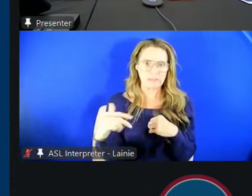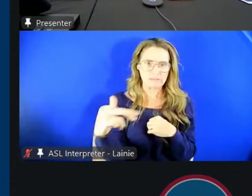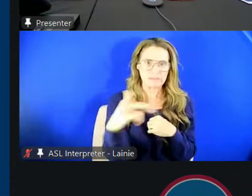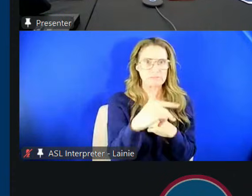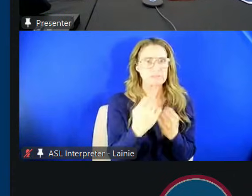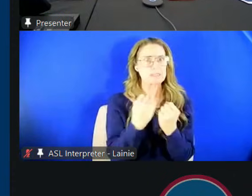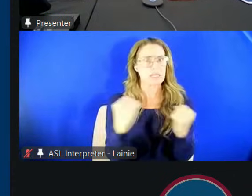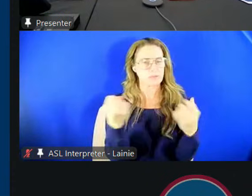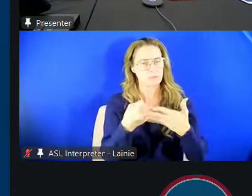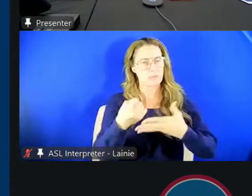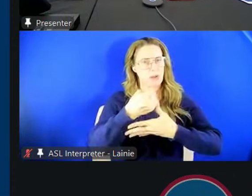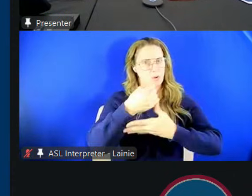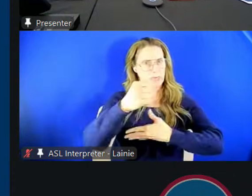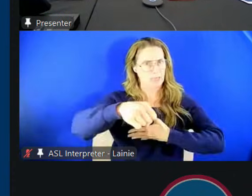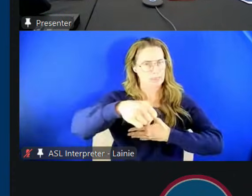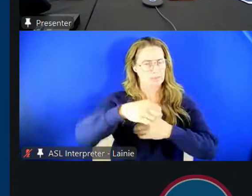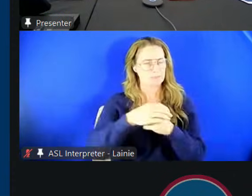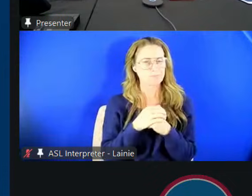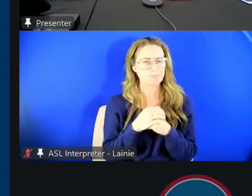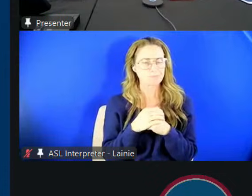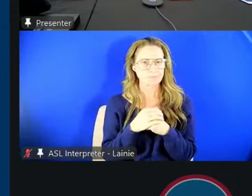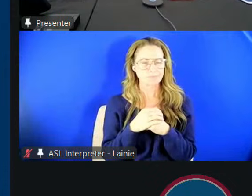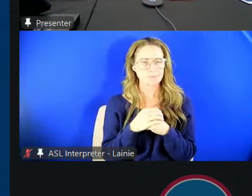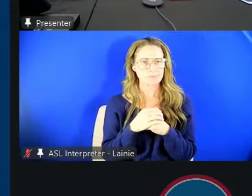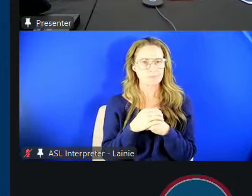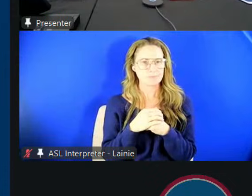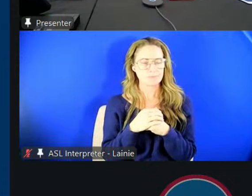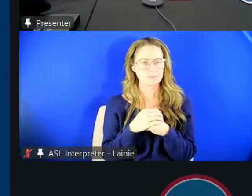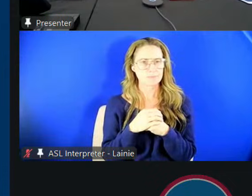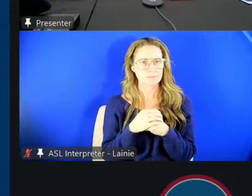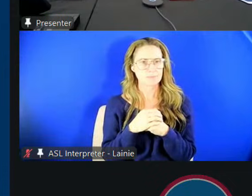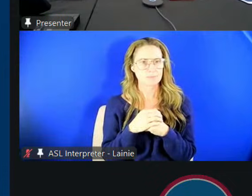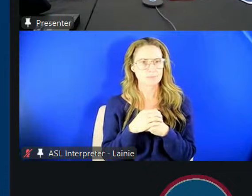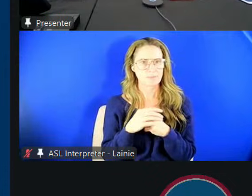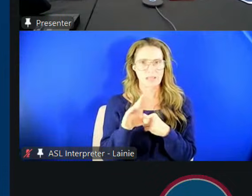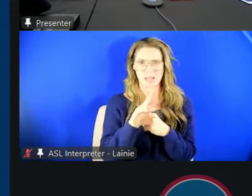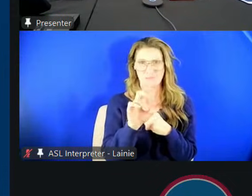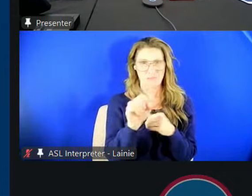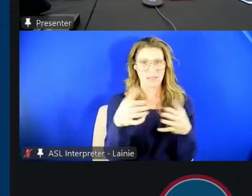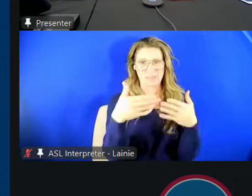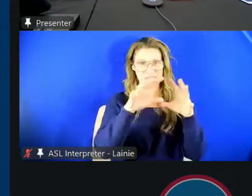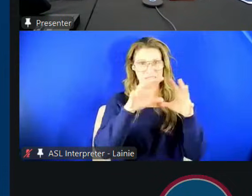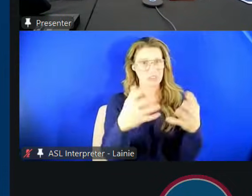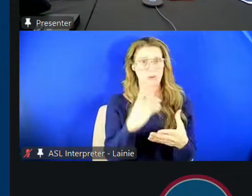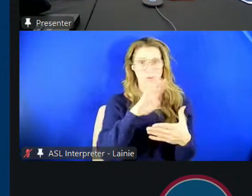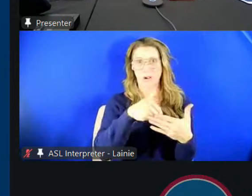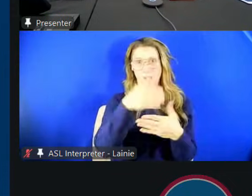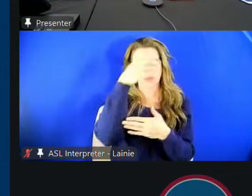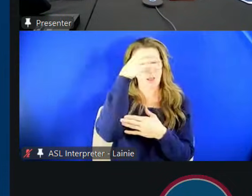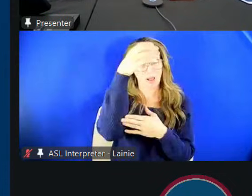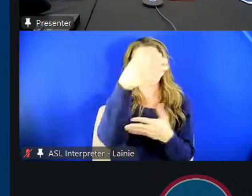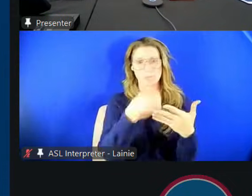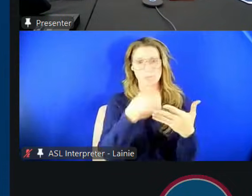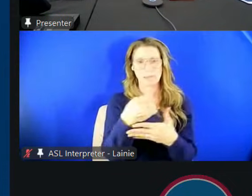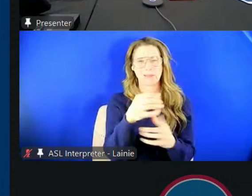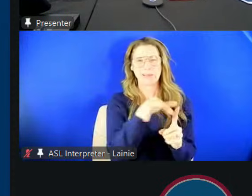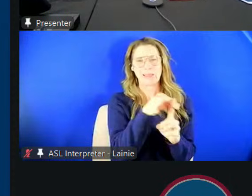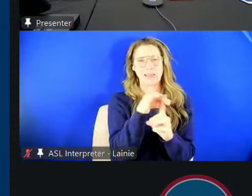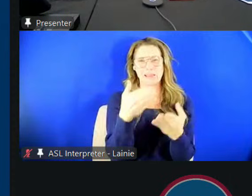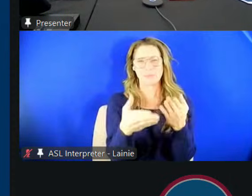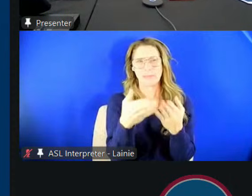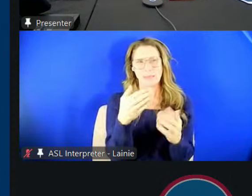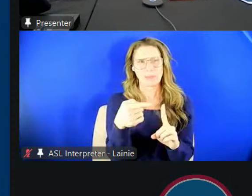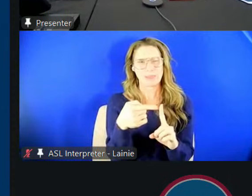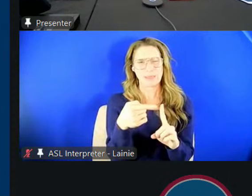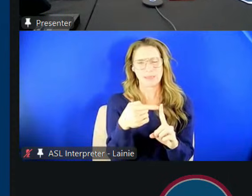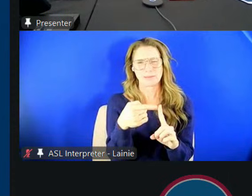safety into account, and, it's a plus all around for any of the concepts that we're doing, except maybe like the rare exception, like